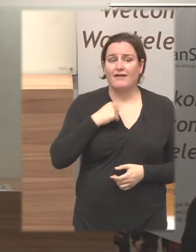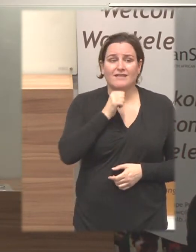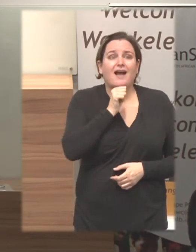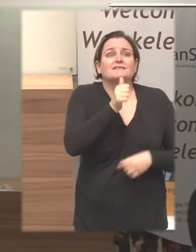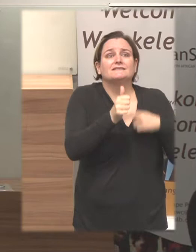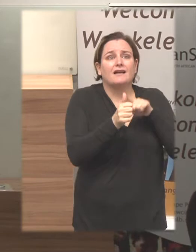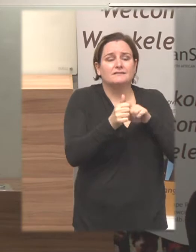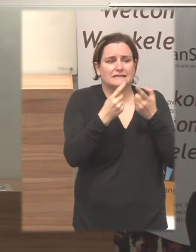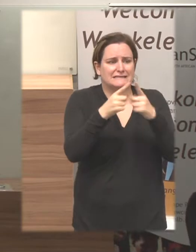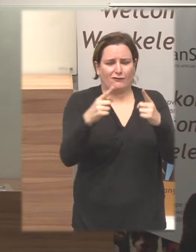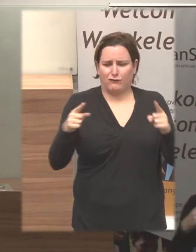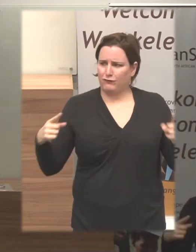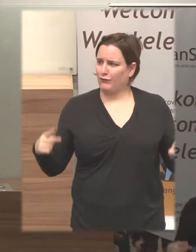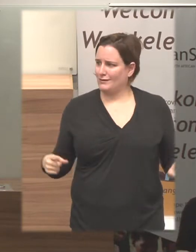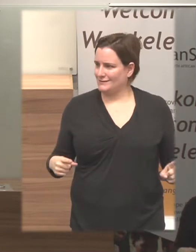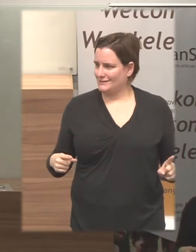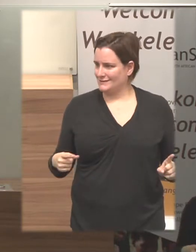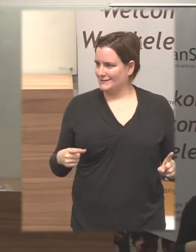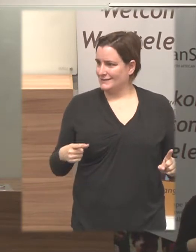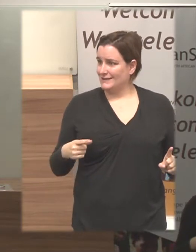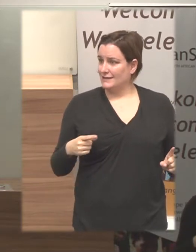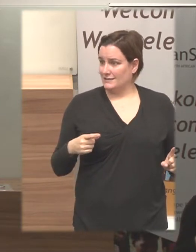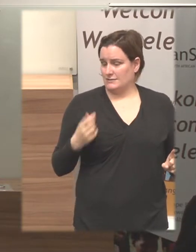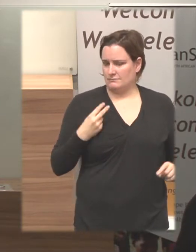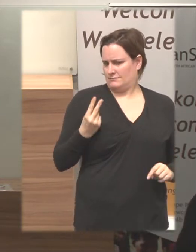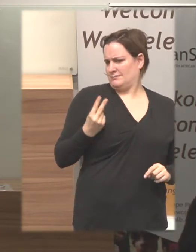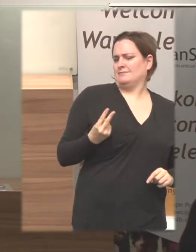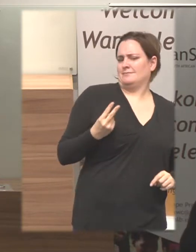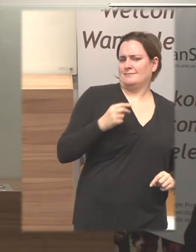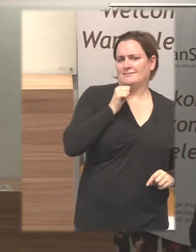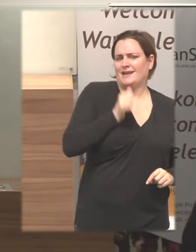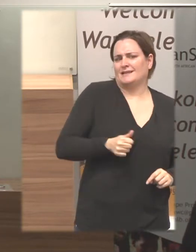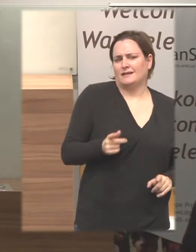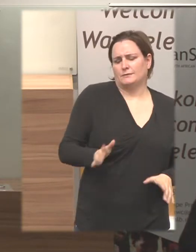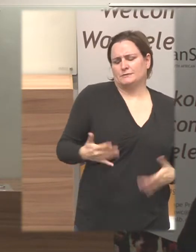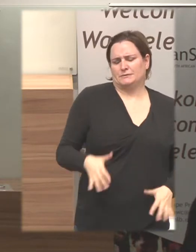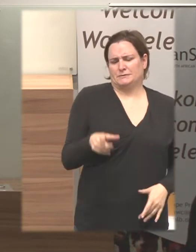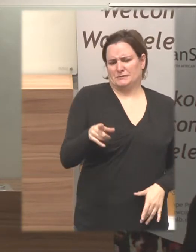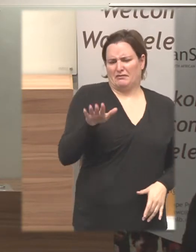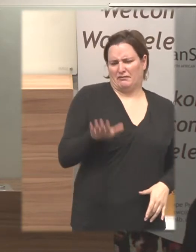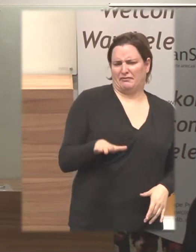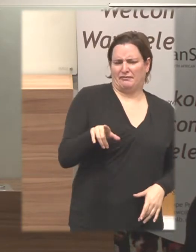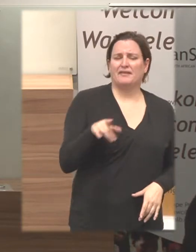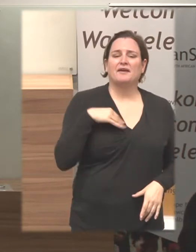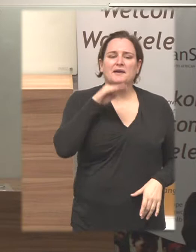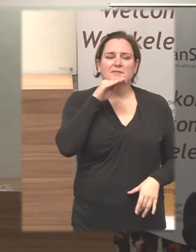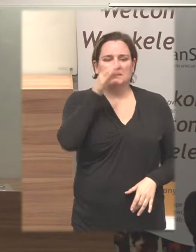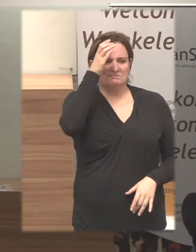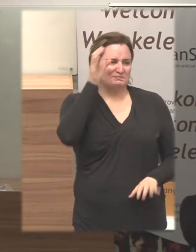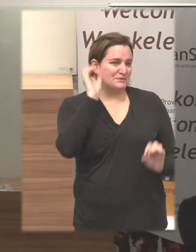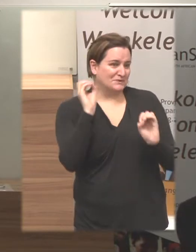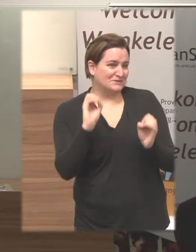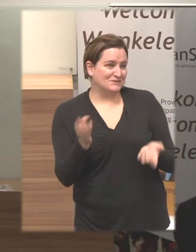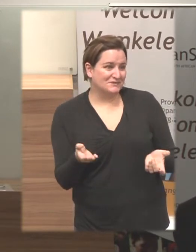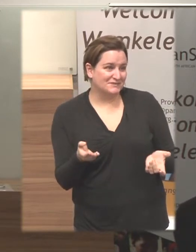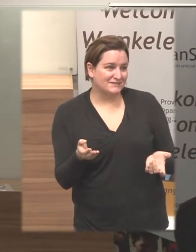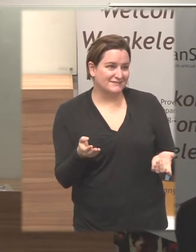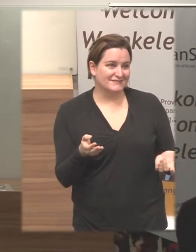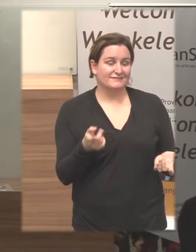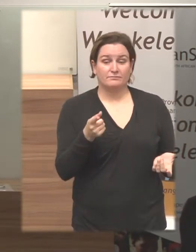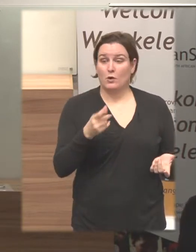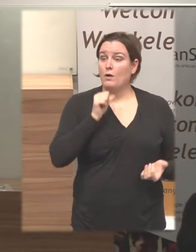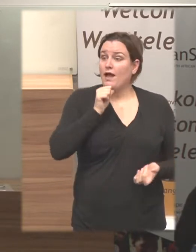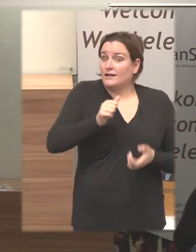are valued differently, that people are judged as more highly educated if they have an accent that